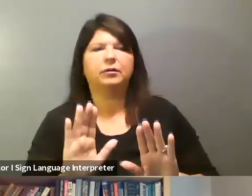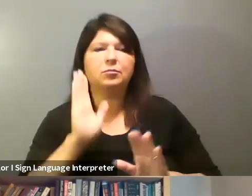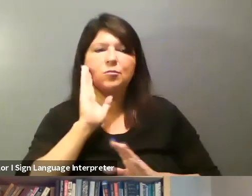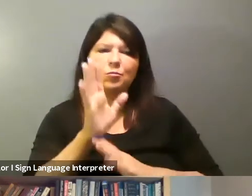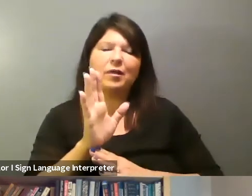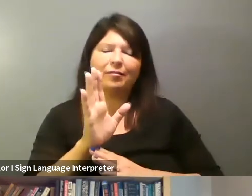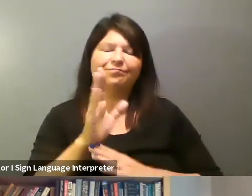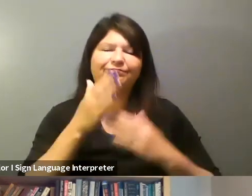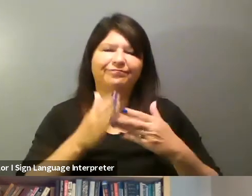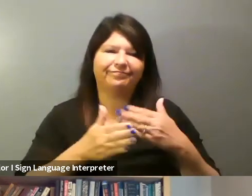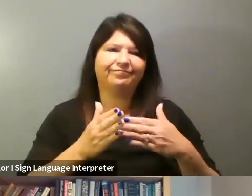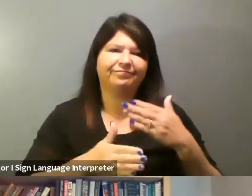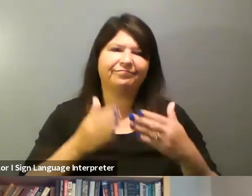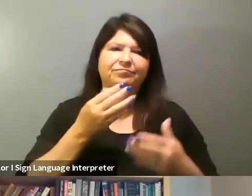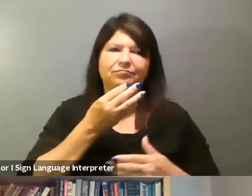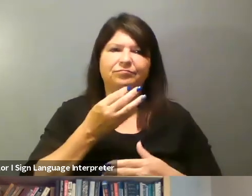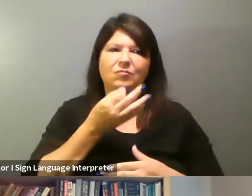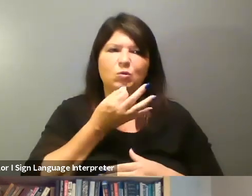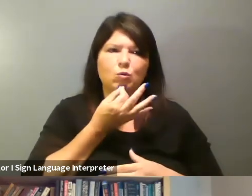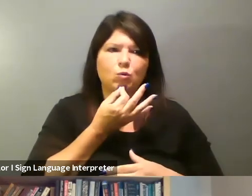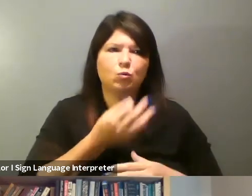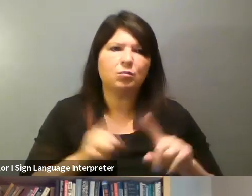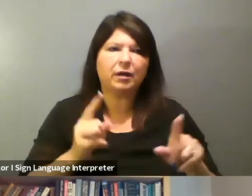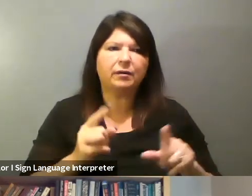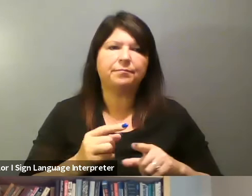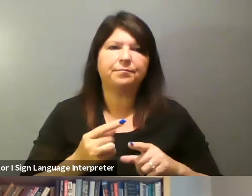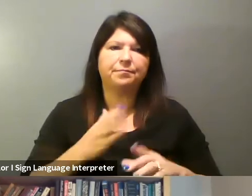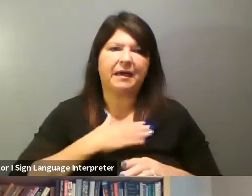of moments, but my last question for you, Cleo, is